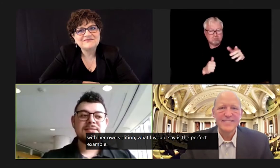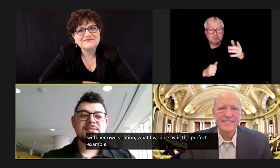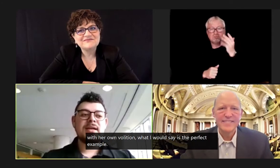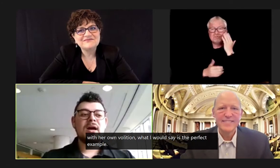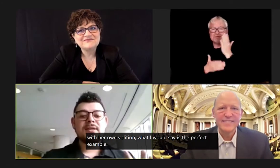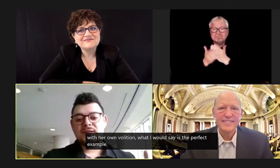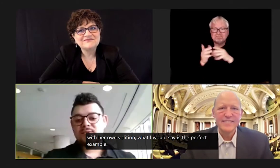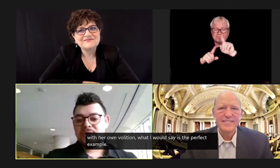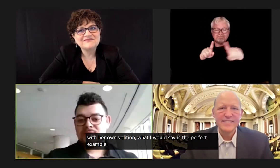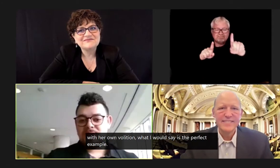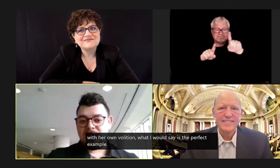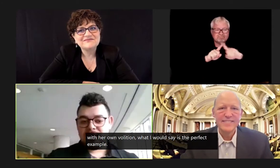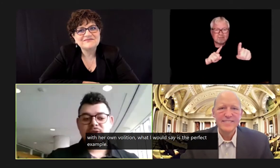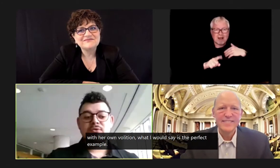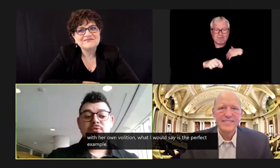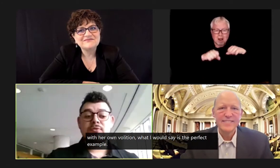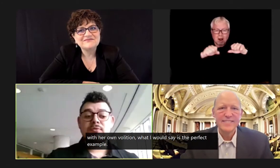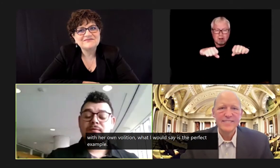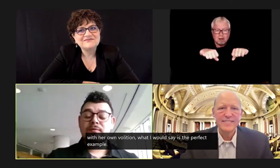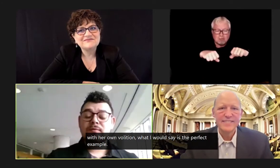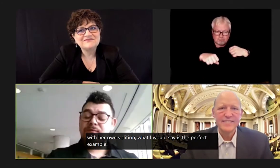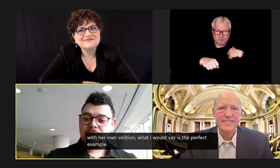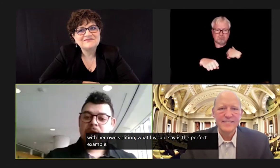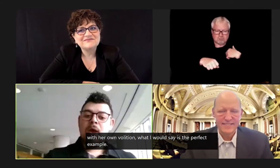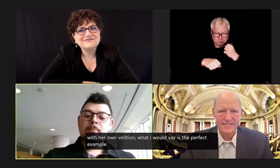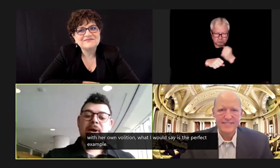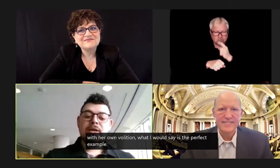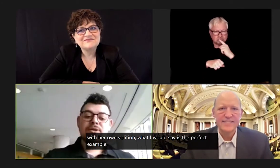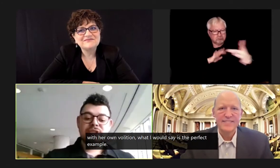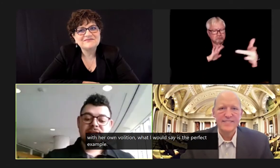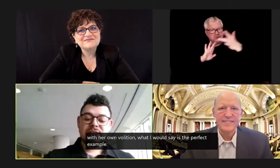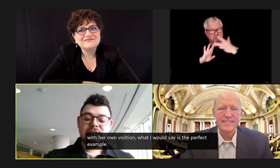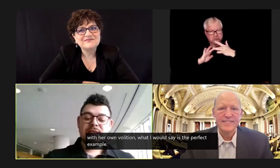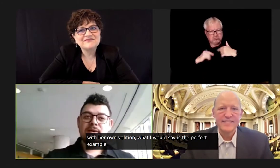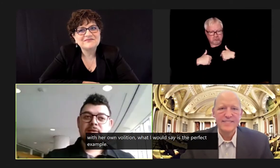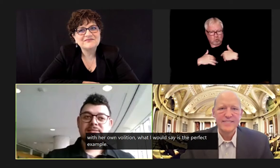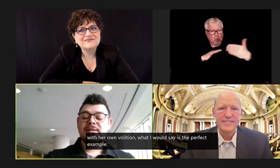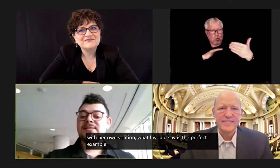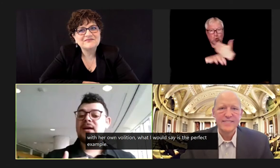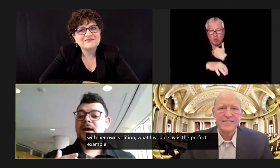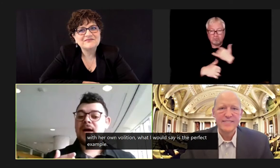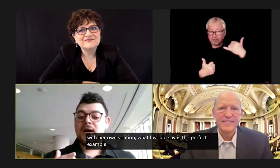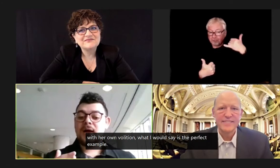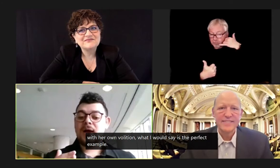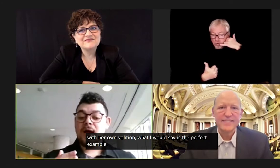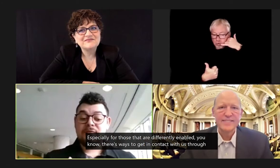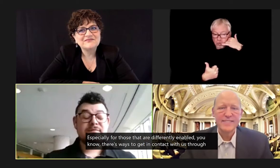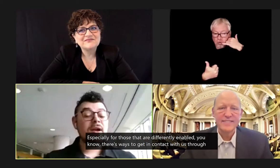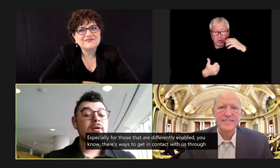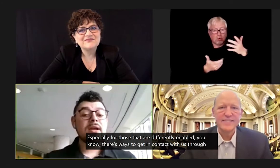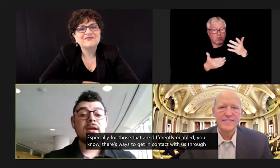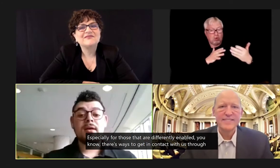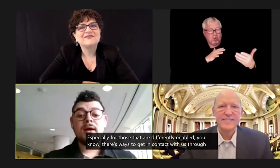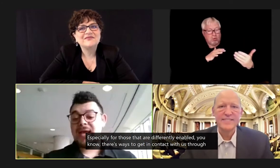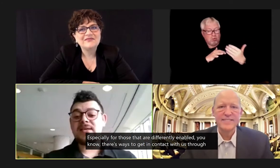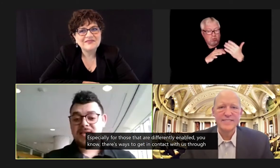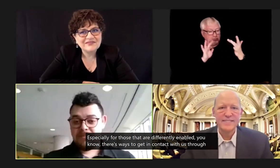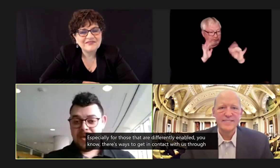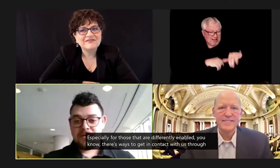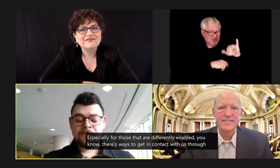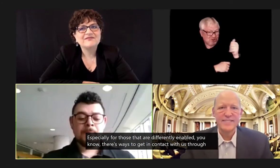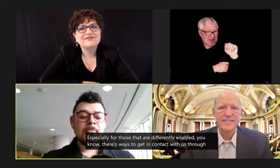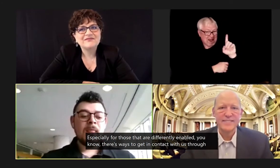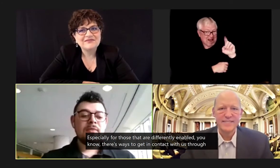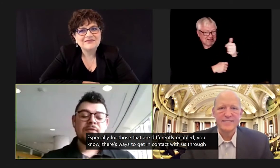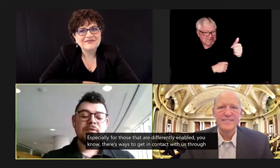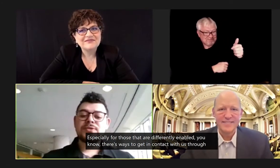there's ways to get in contact with us through phone, but she sent a very amazing